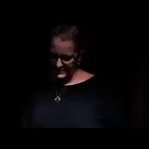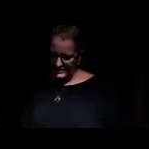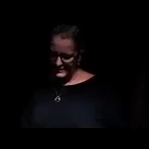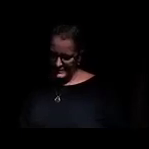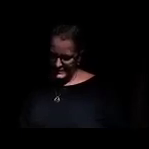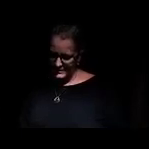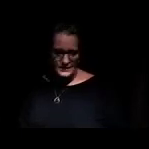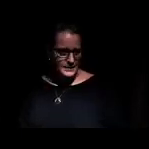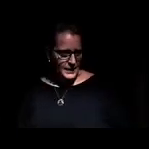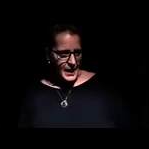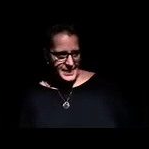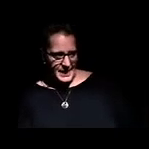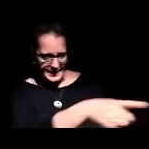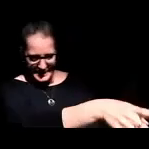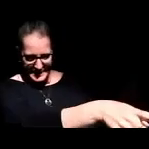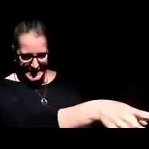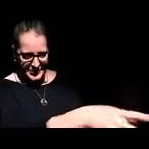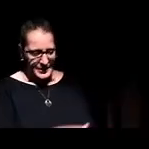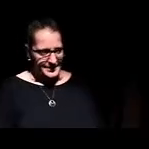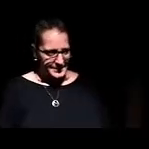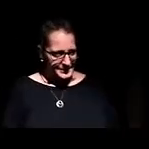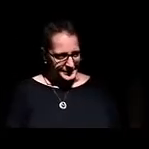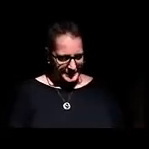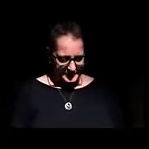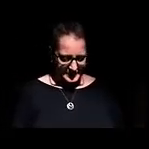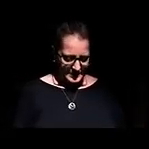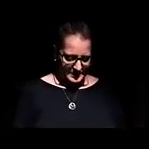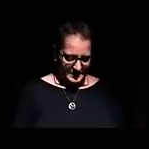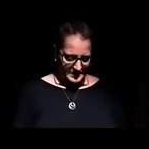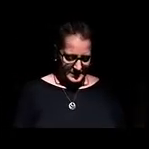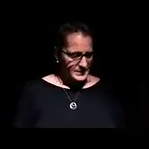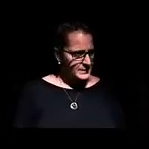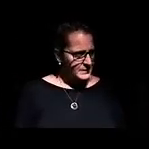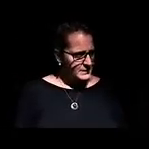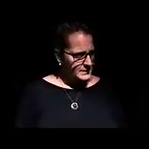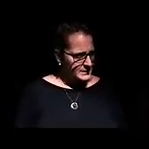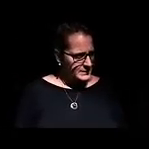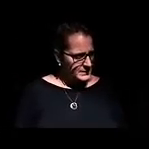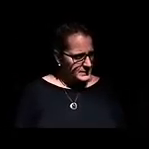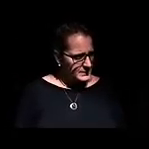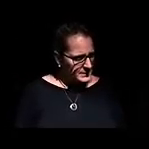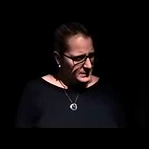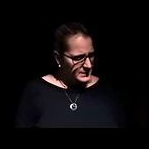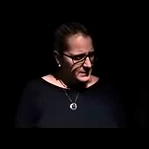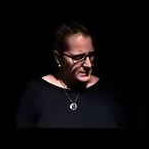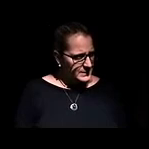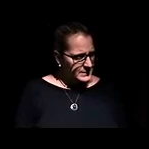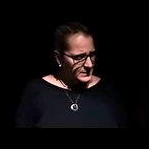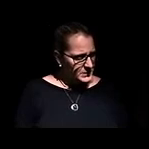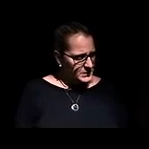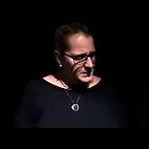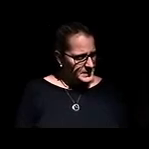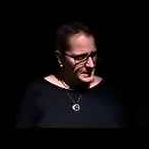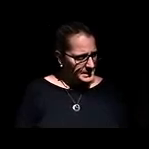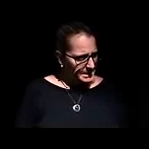So thanks. And then Deirdre. Do you know when data will be available to